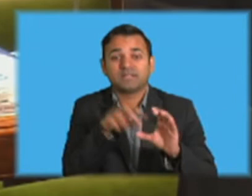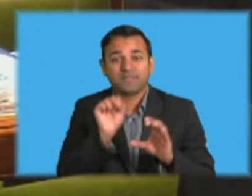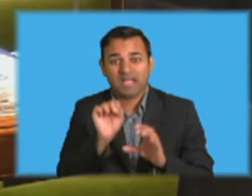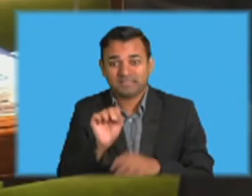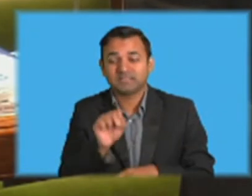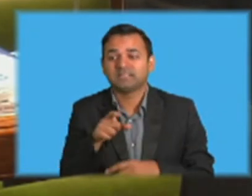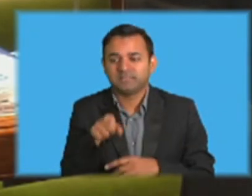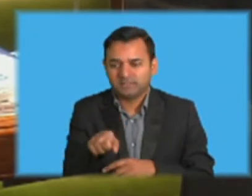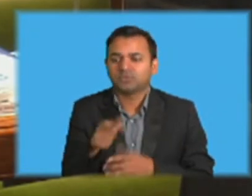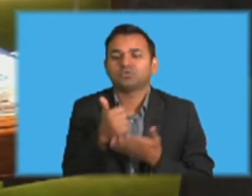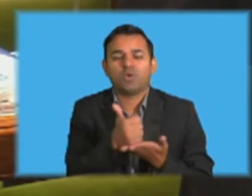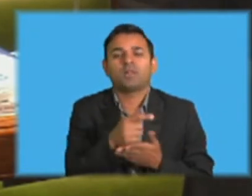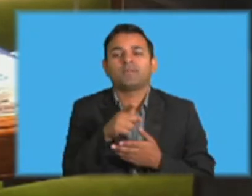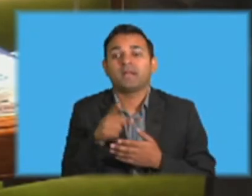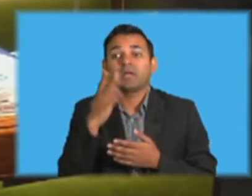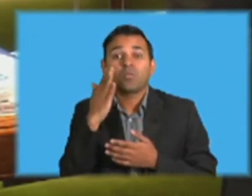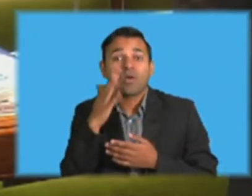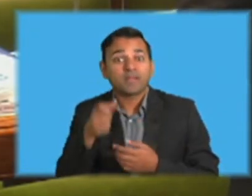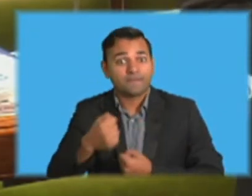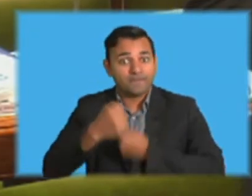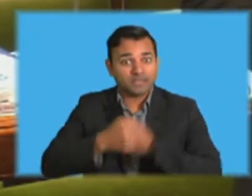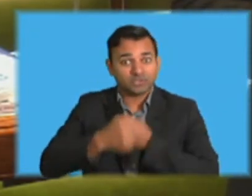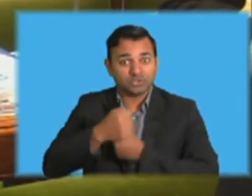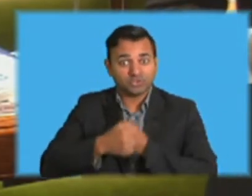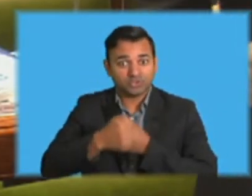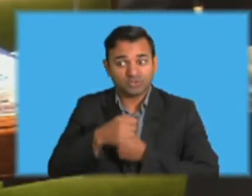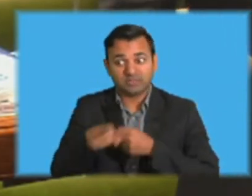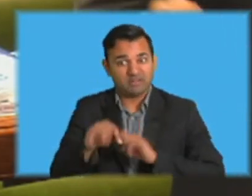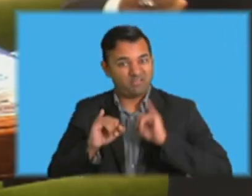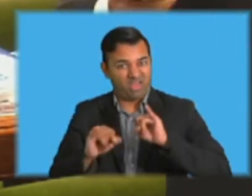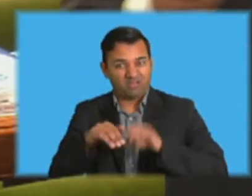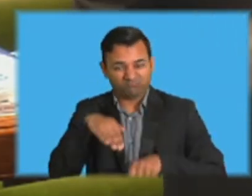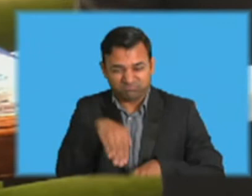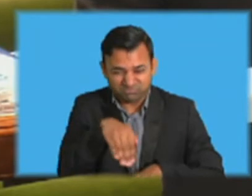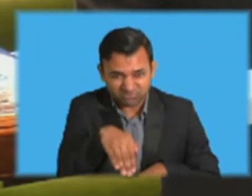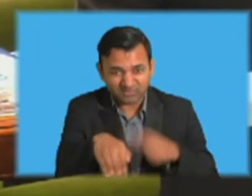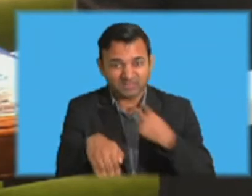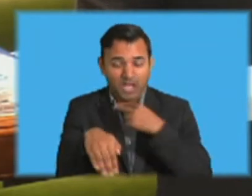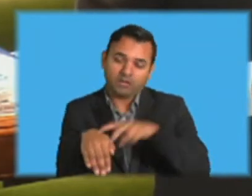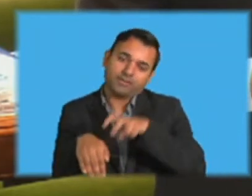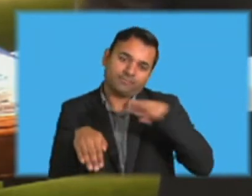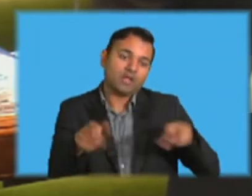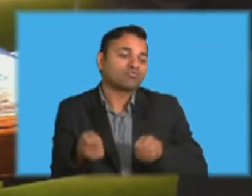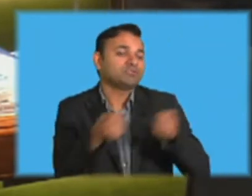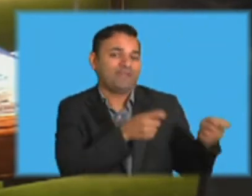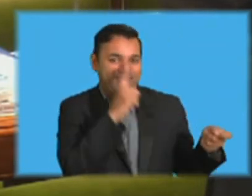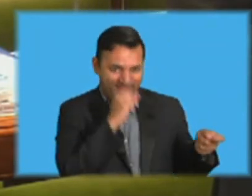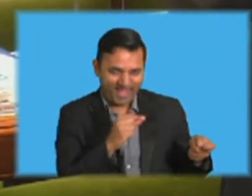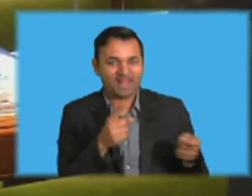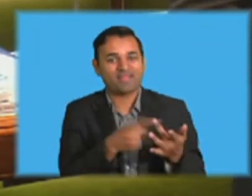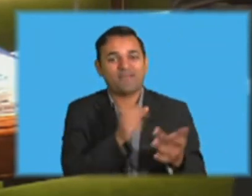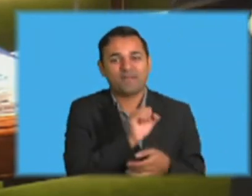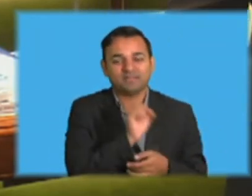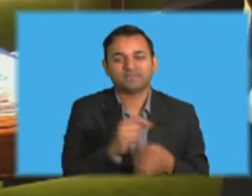travel for free. If, for example, they want to buy what we call a disposable card,